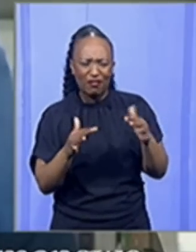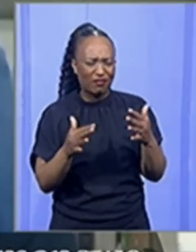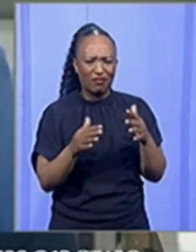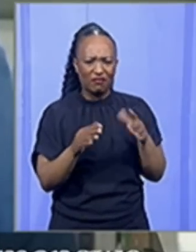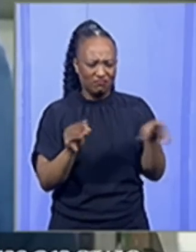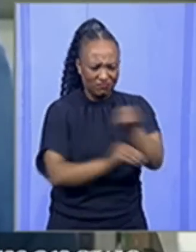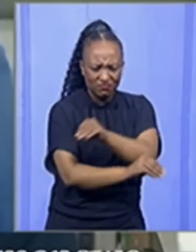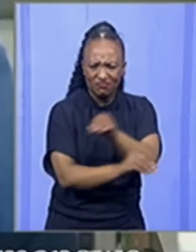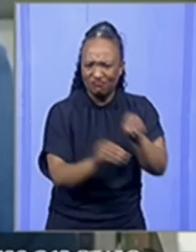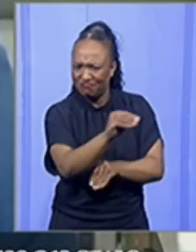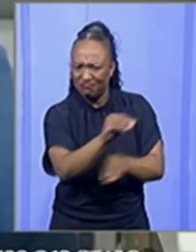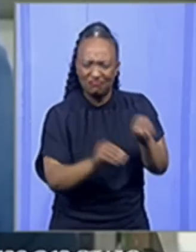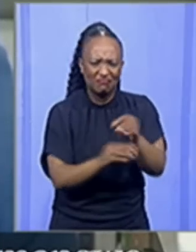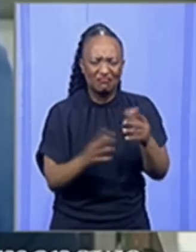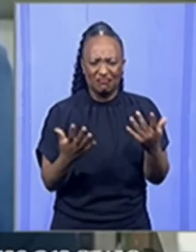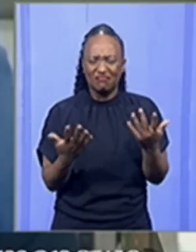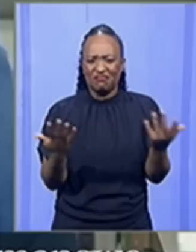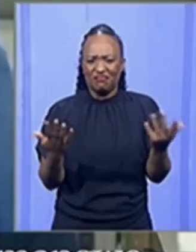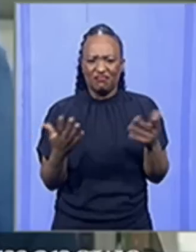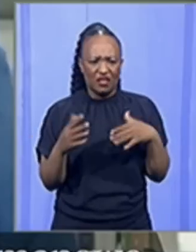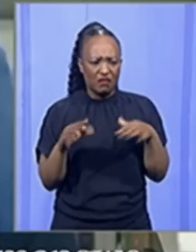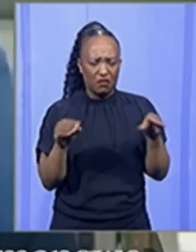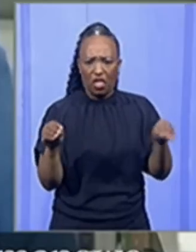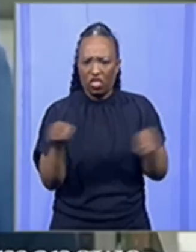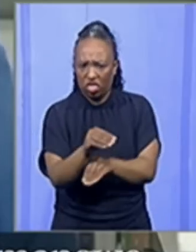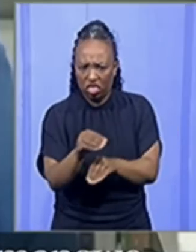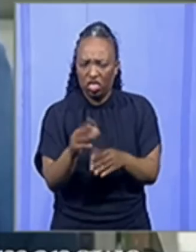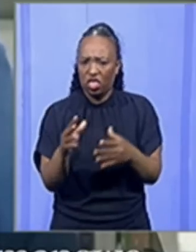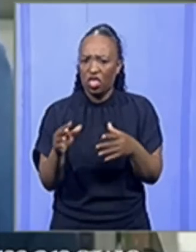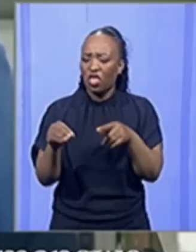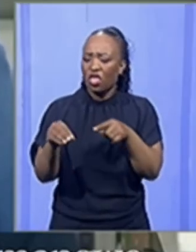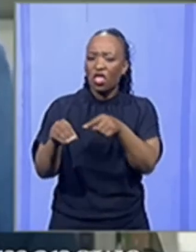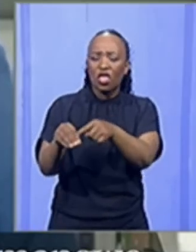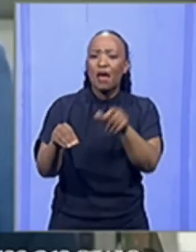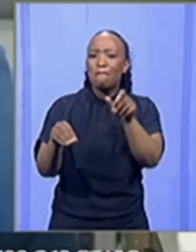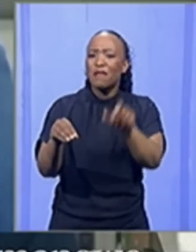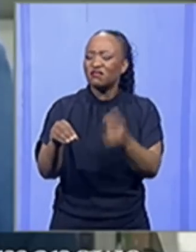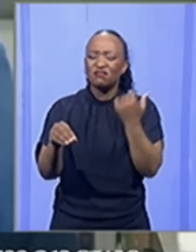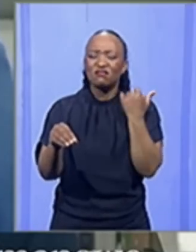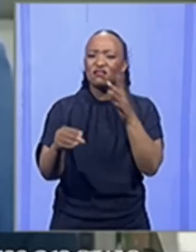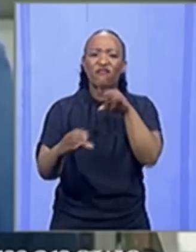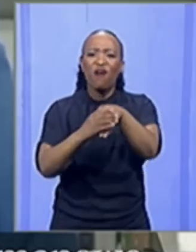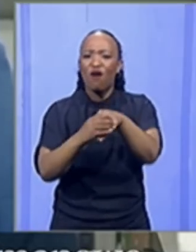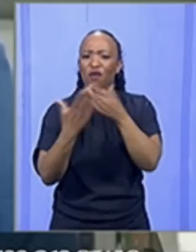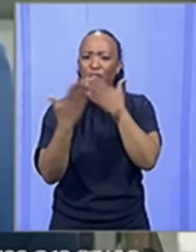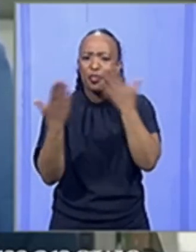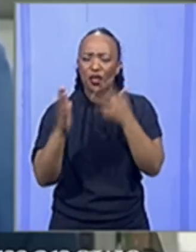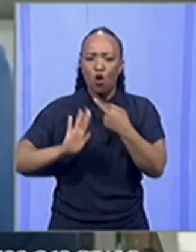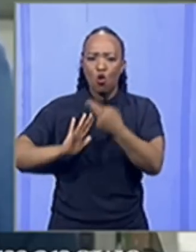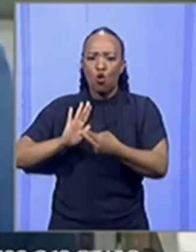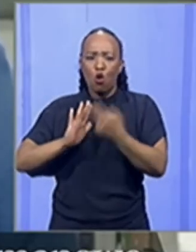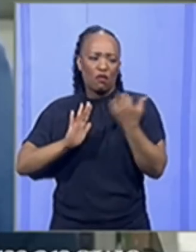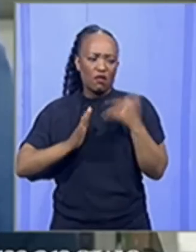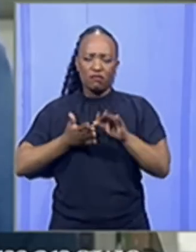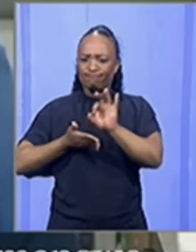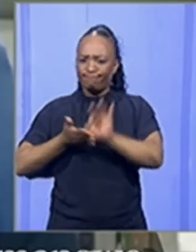replaced by those who did not play any role in the